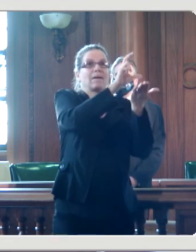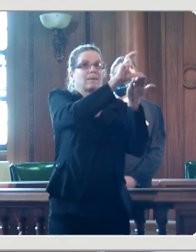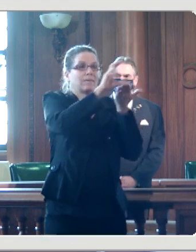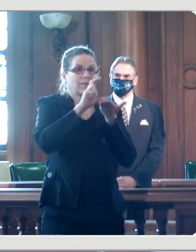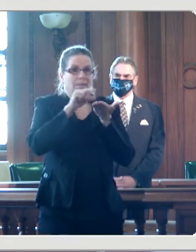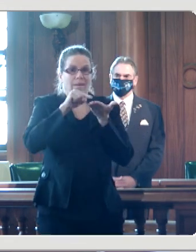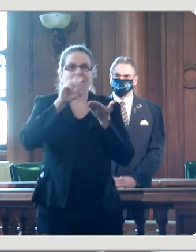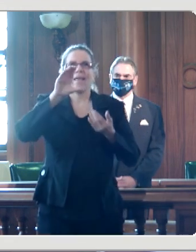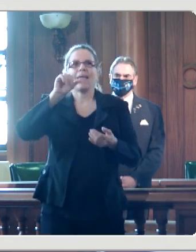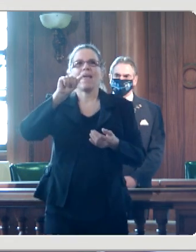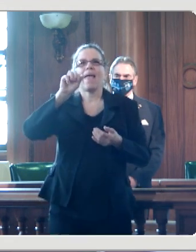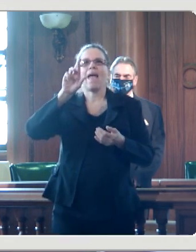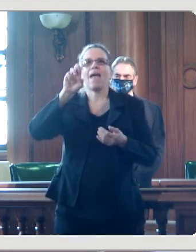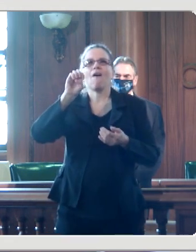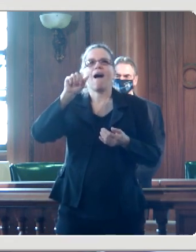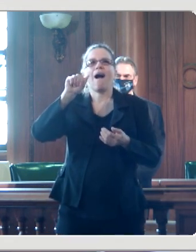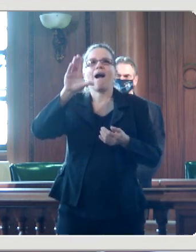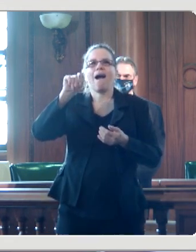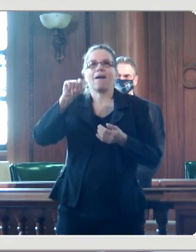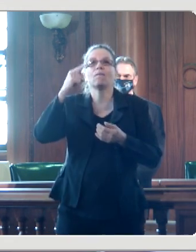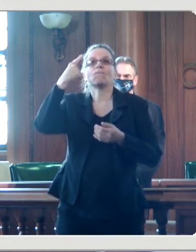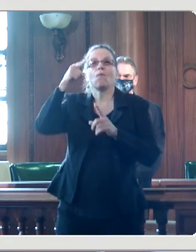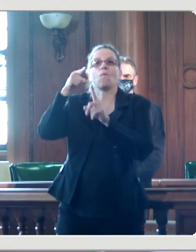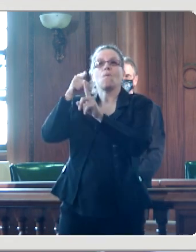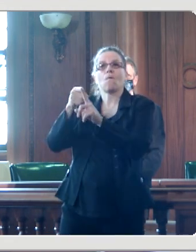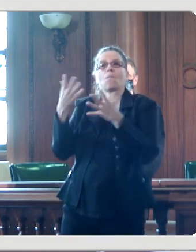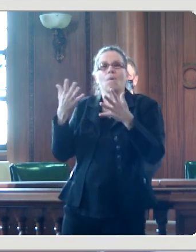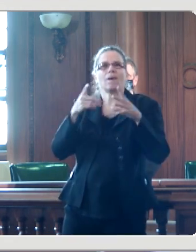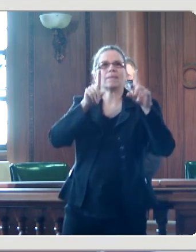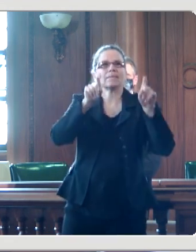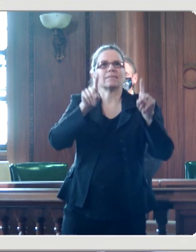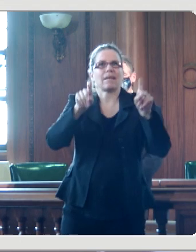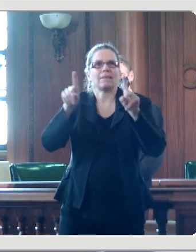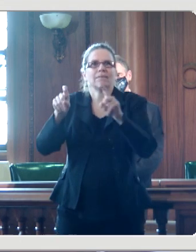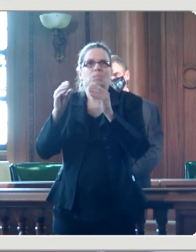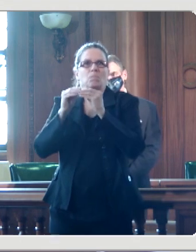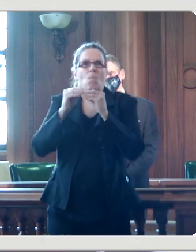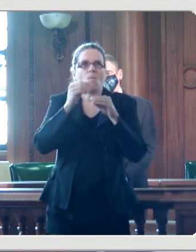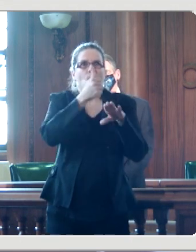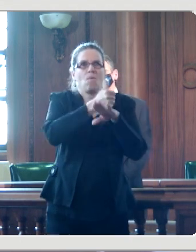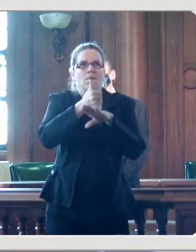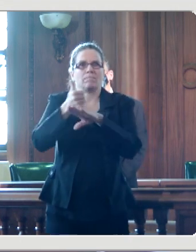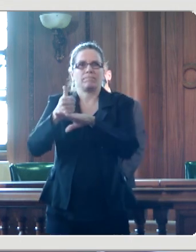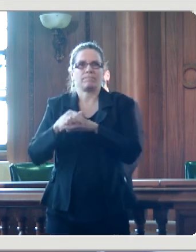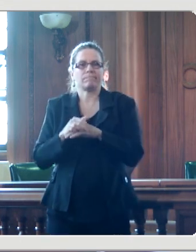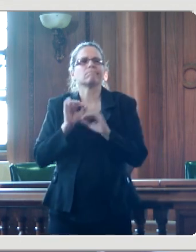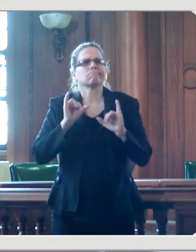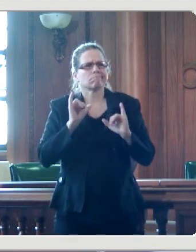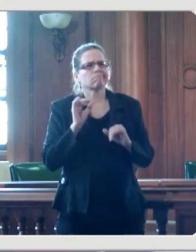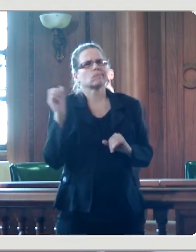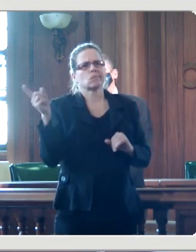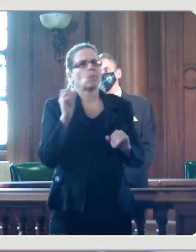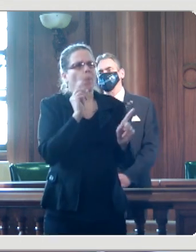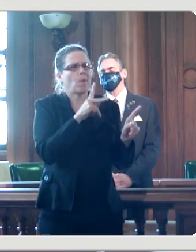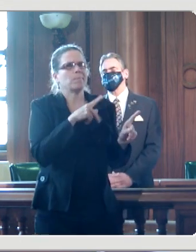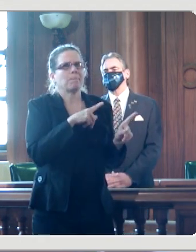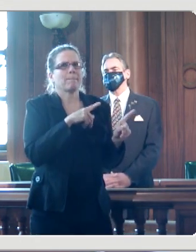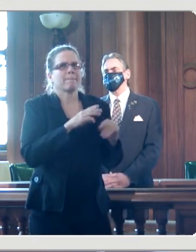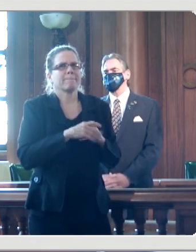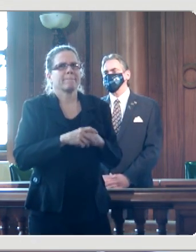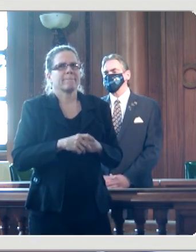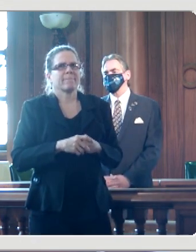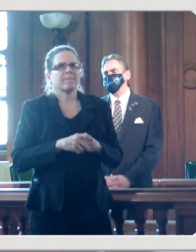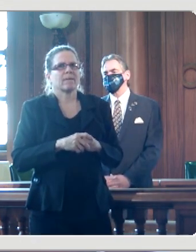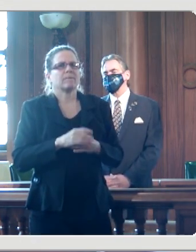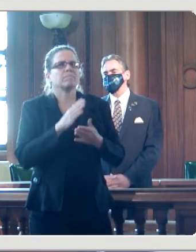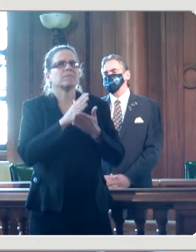course, the flip side of that is the demand side of it as well. You know, I'm thinking part of the reason for fallout wasn't just access, but just people thinking, well, I don't need to